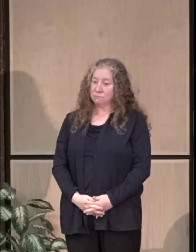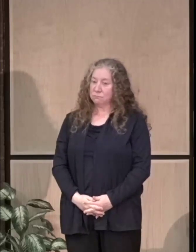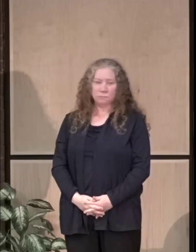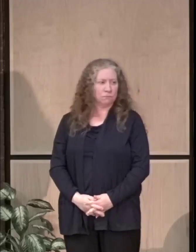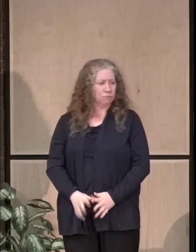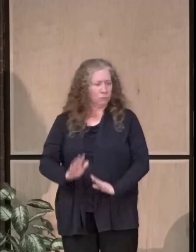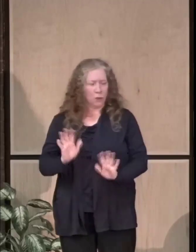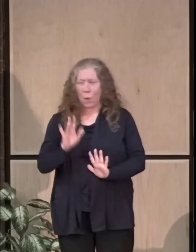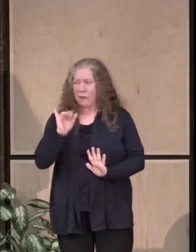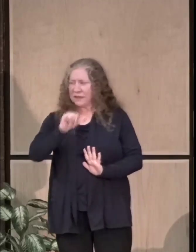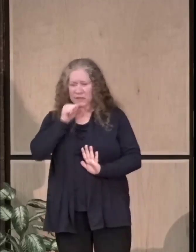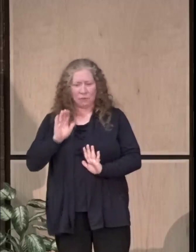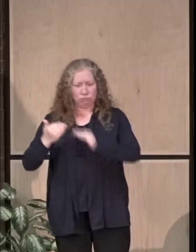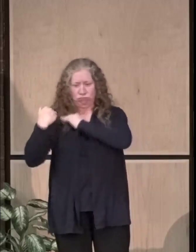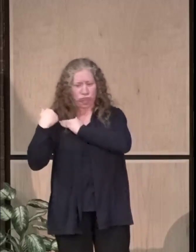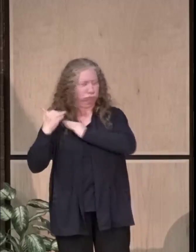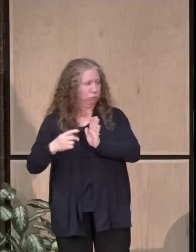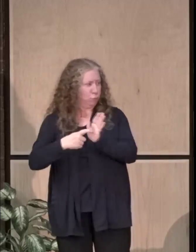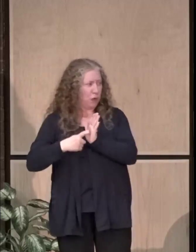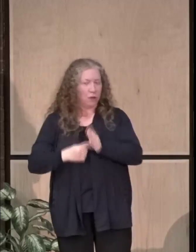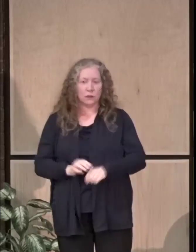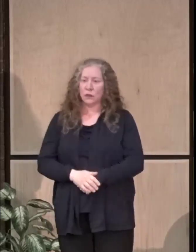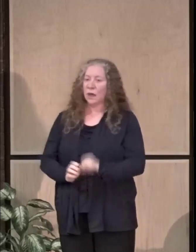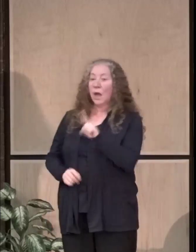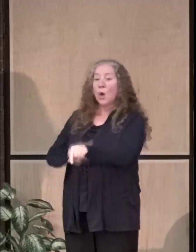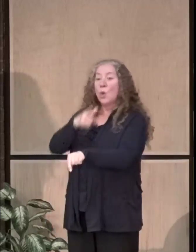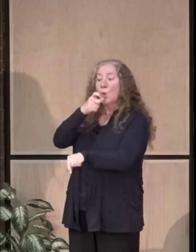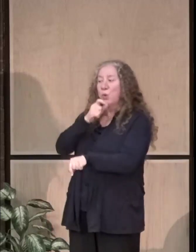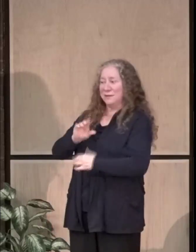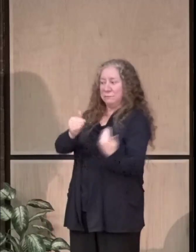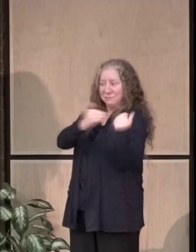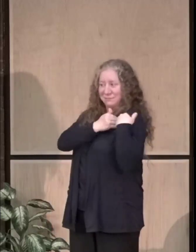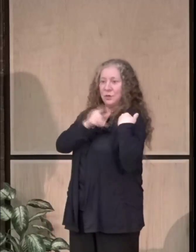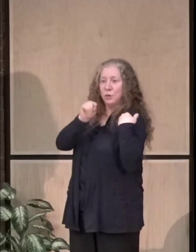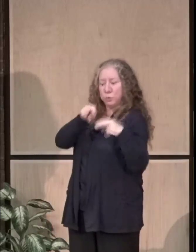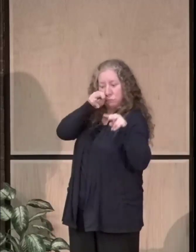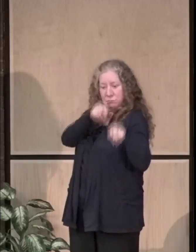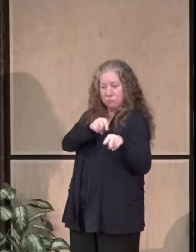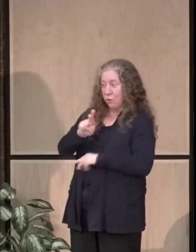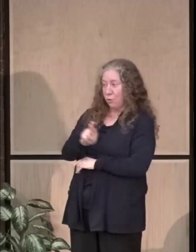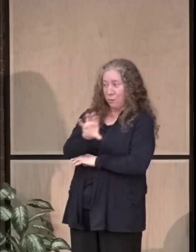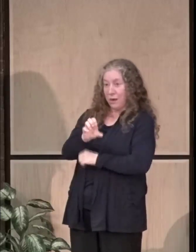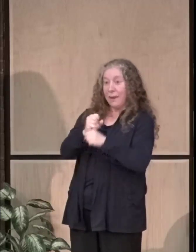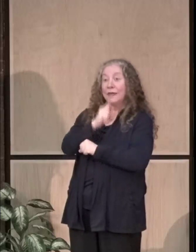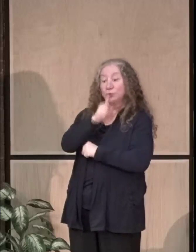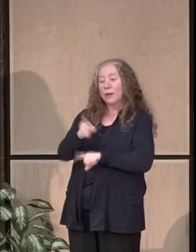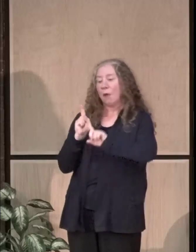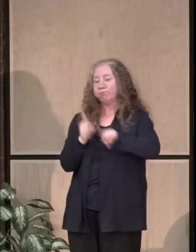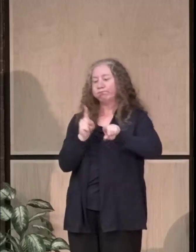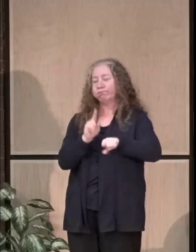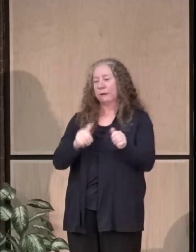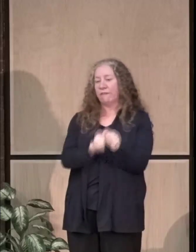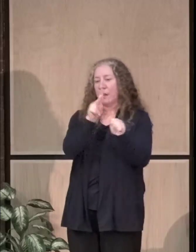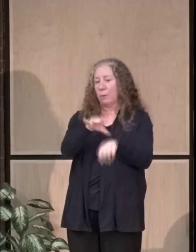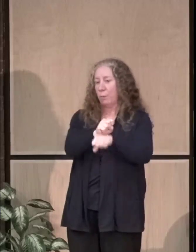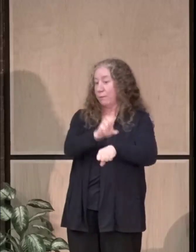No, he wasn't required, no. Who was supposed to monitor Card and make sure he was attending his